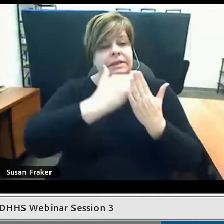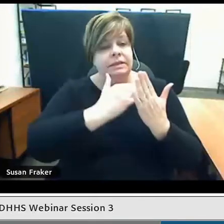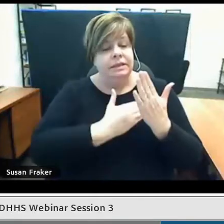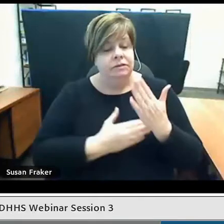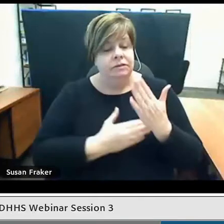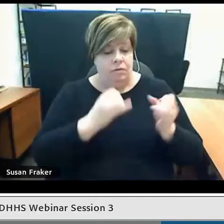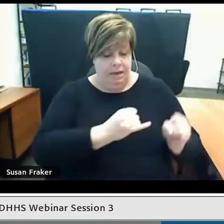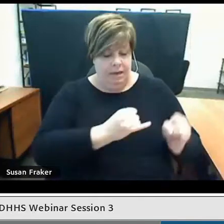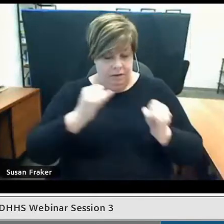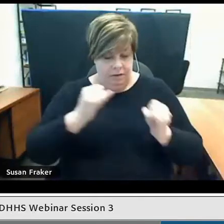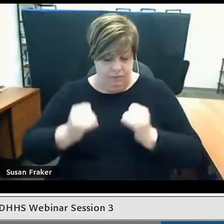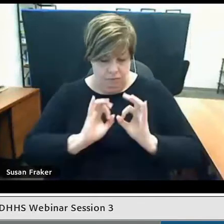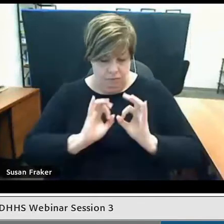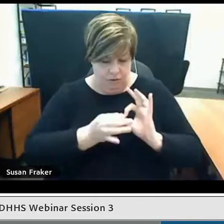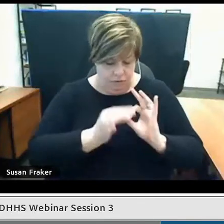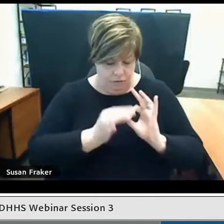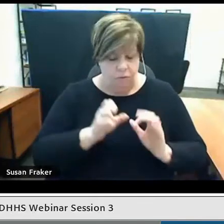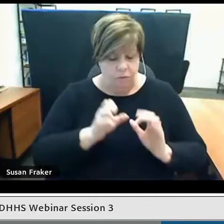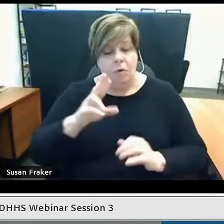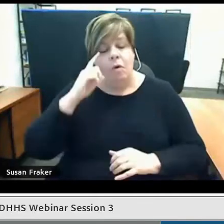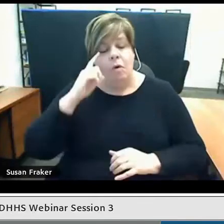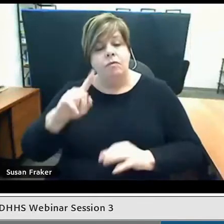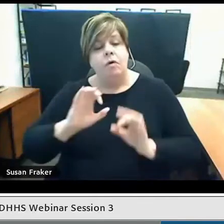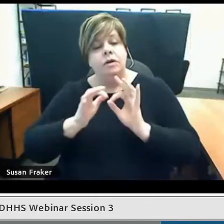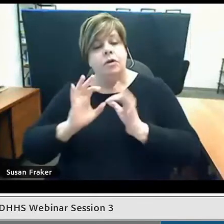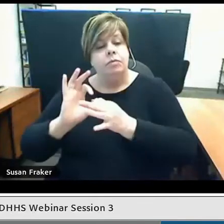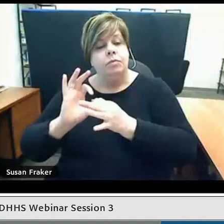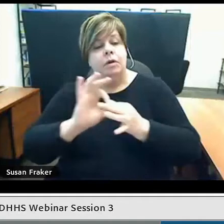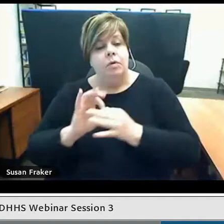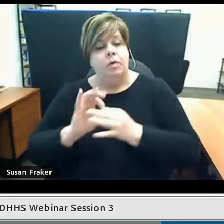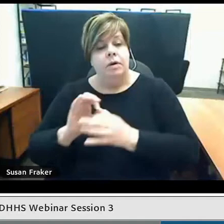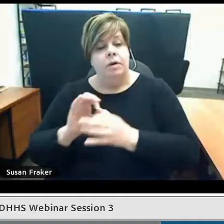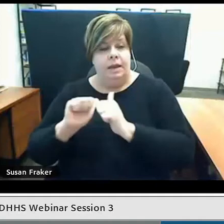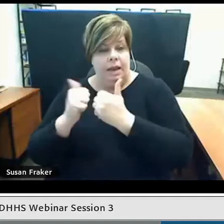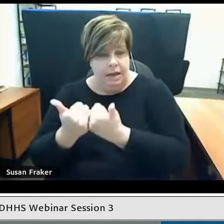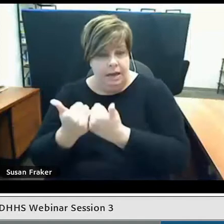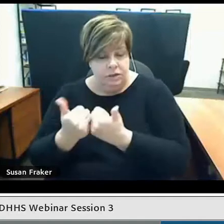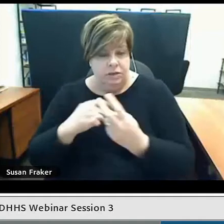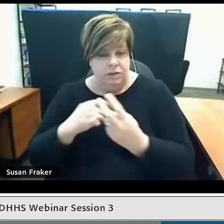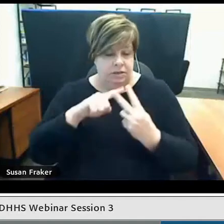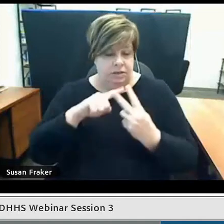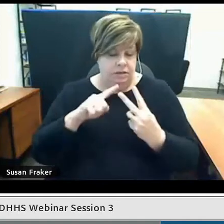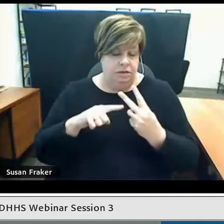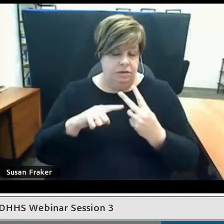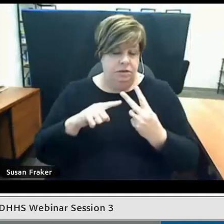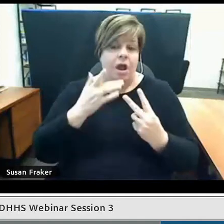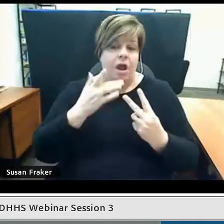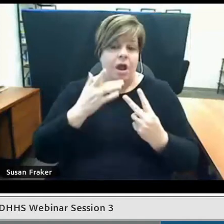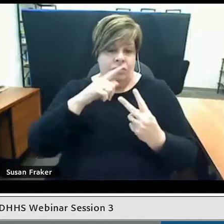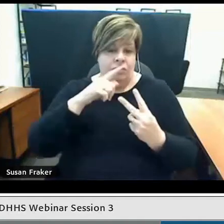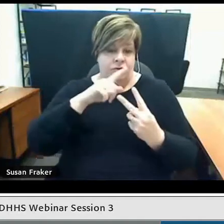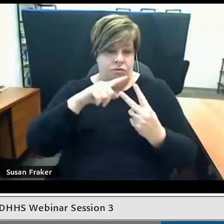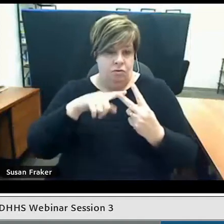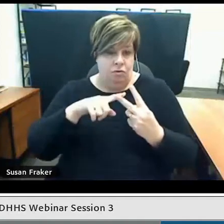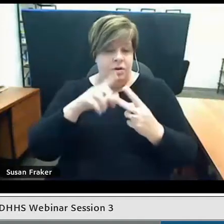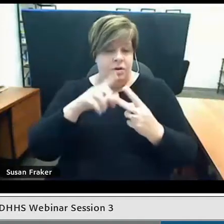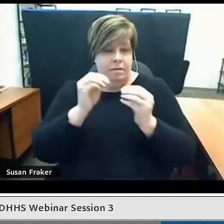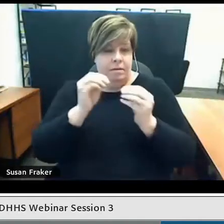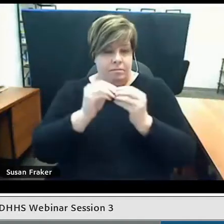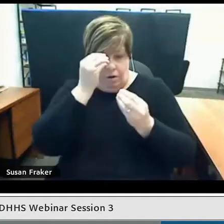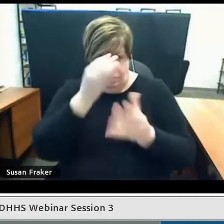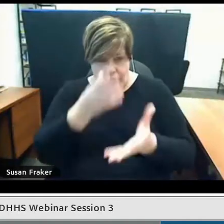individual interpreters or for interpreter coordinating agencies. So I refer you to those places to get more